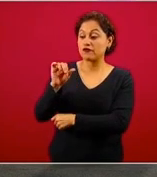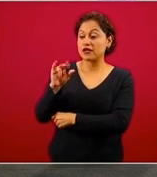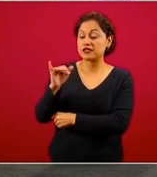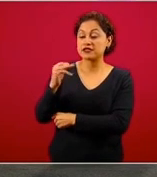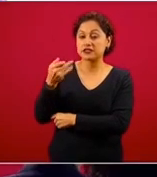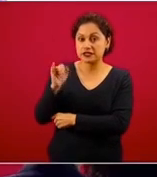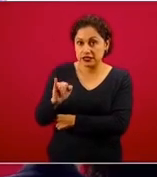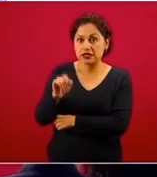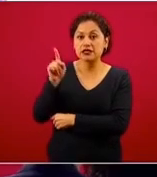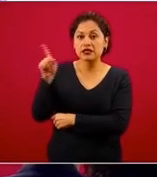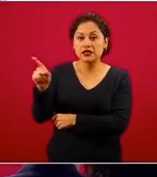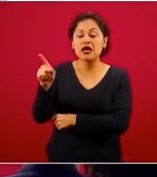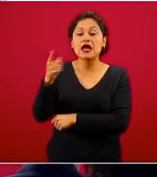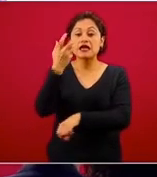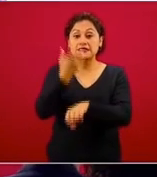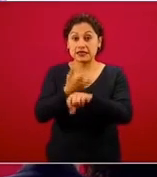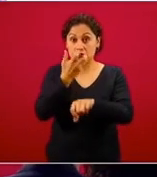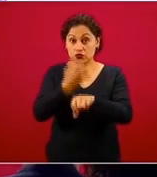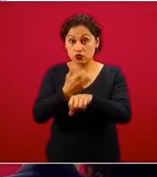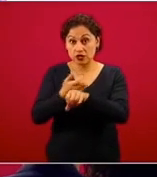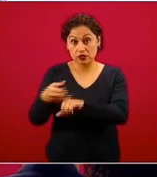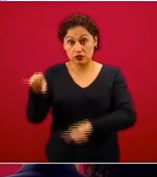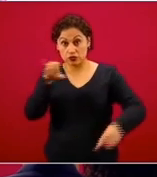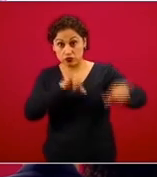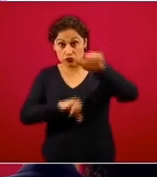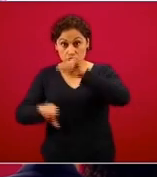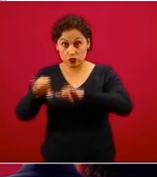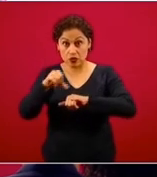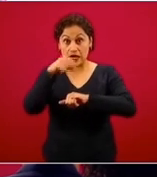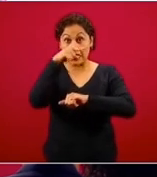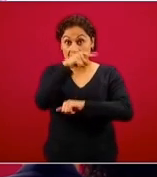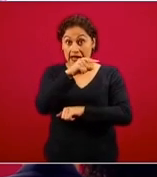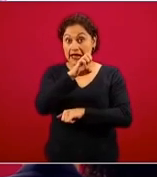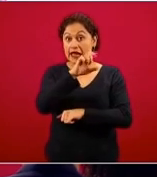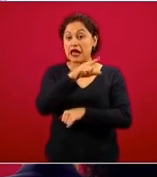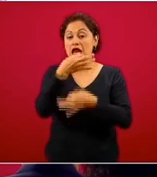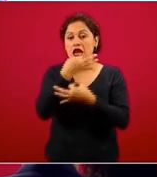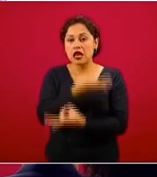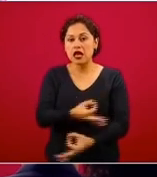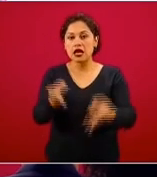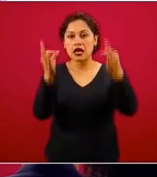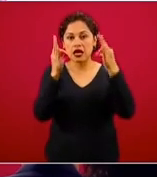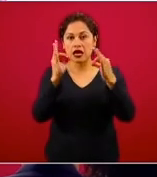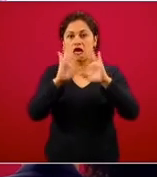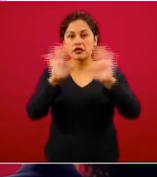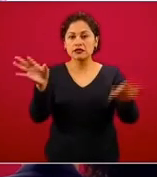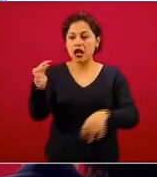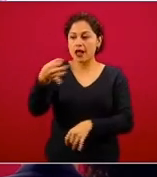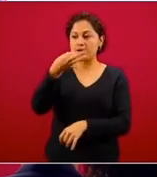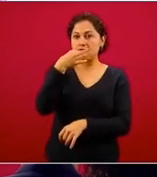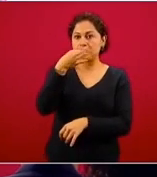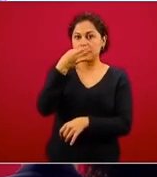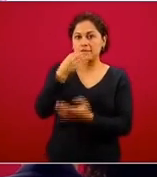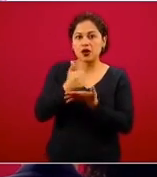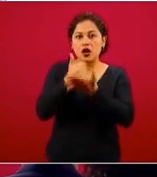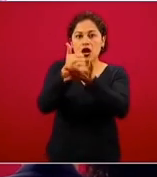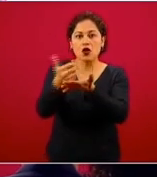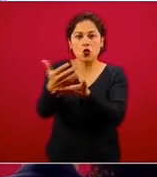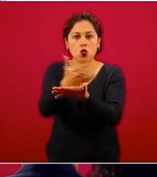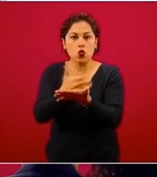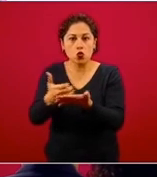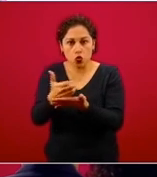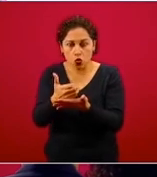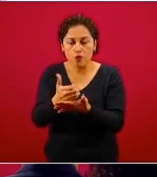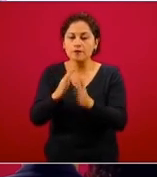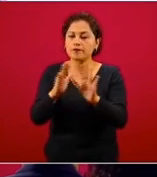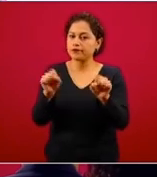Institutos Nacionales de Salud de Estados describing, Unidos, and number two, and anunció probably you que have hay seen the mejoría con news, este medicamento. and you have, Ya and I'm talking previamente a specifically través about de the